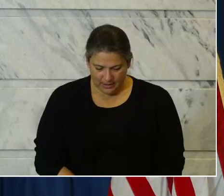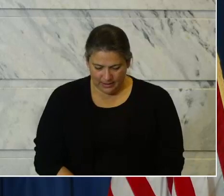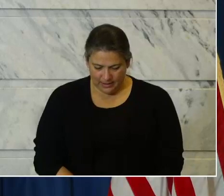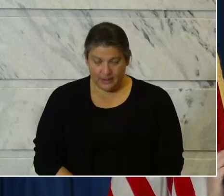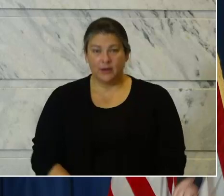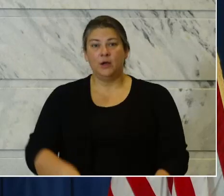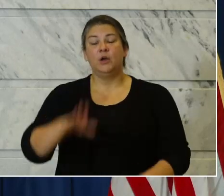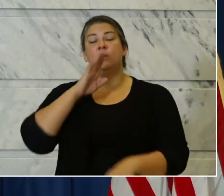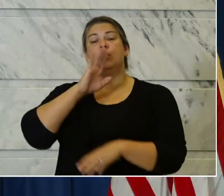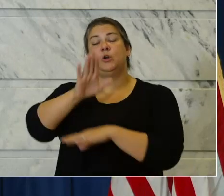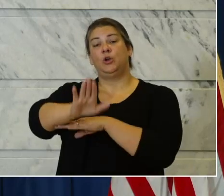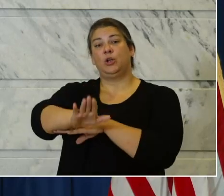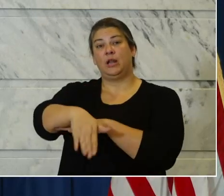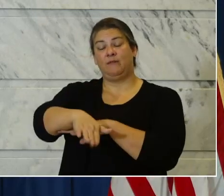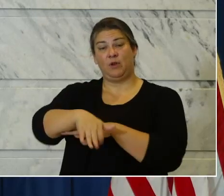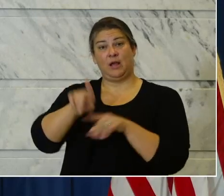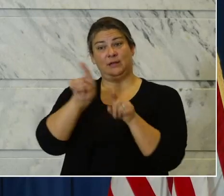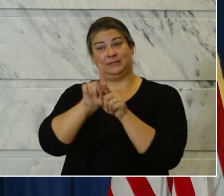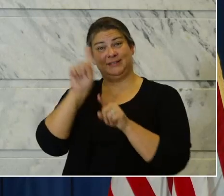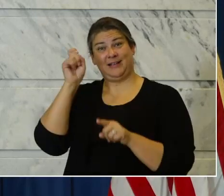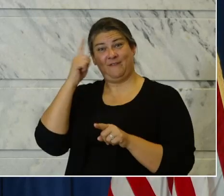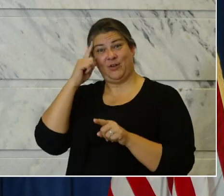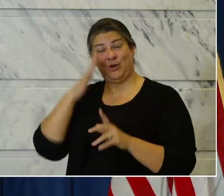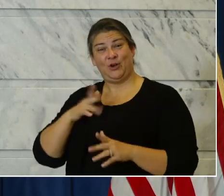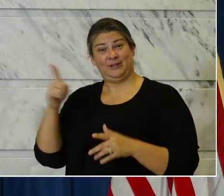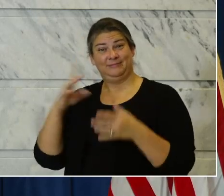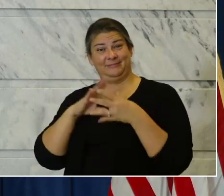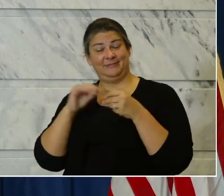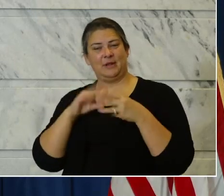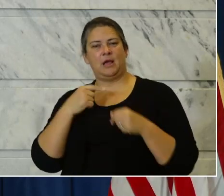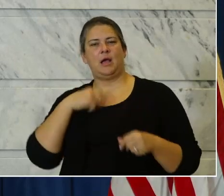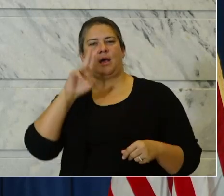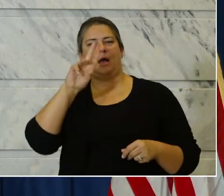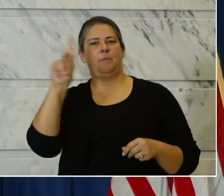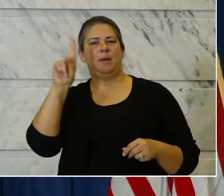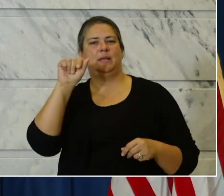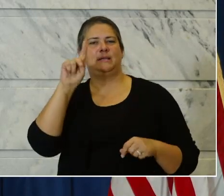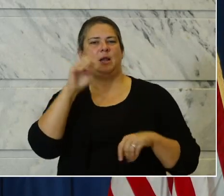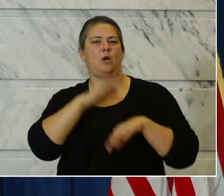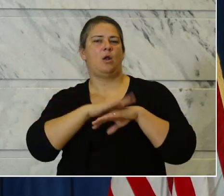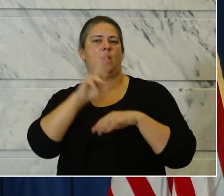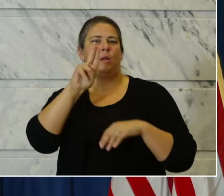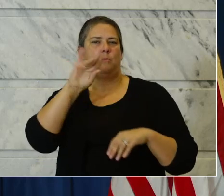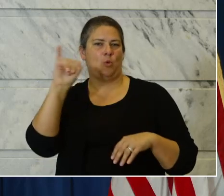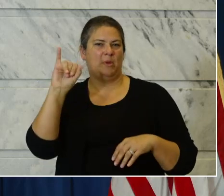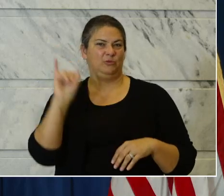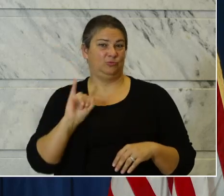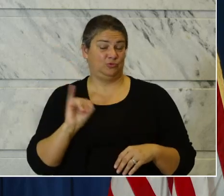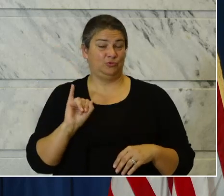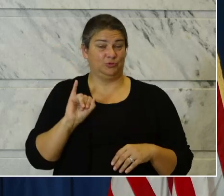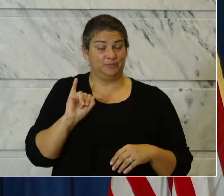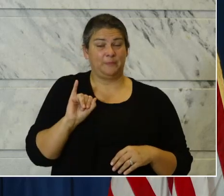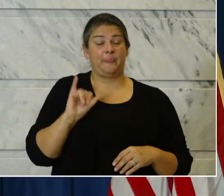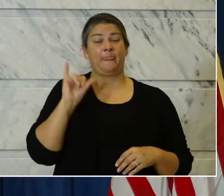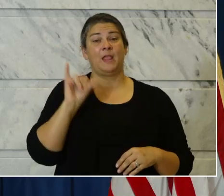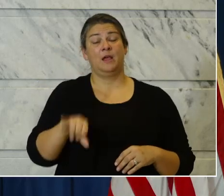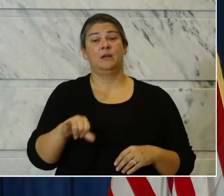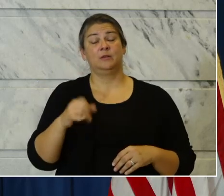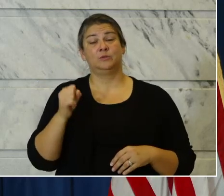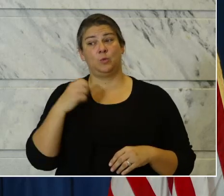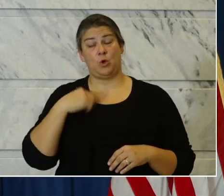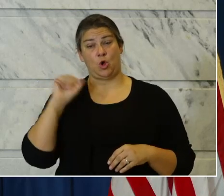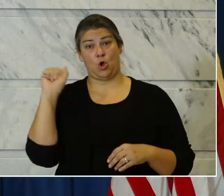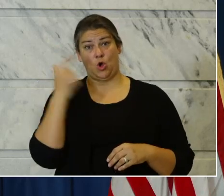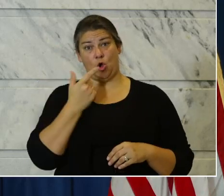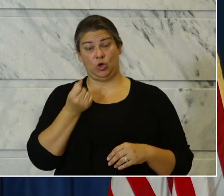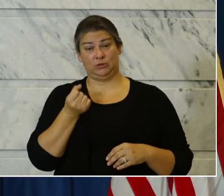Good afternoon, and as the governor said, I'm here to give an update on unemployment insurance. Just so that we all